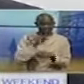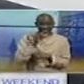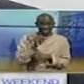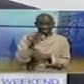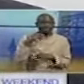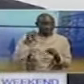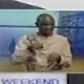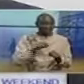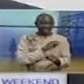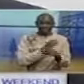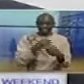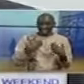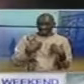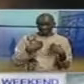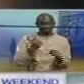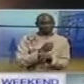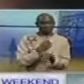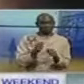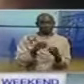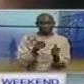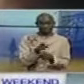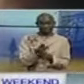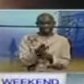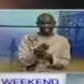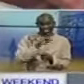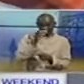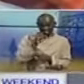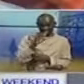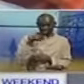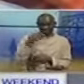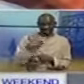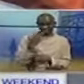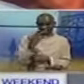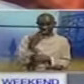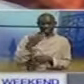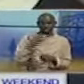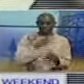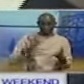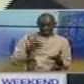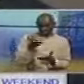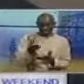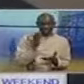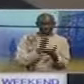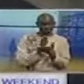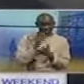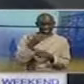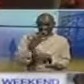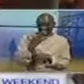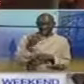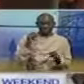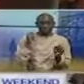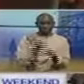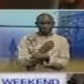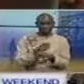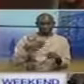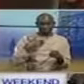be in a capacity to even meet. The Judicial Service is left with three commissioners. This number does not meet the threshold to make any